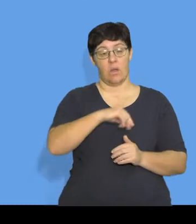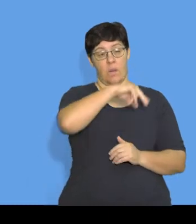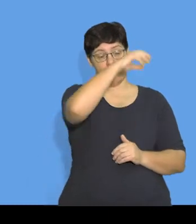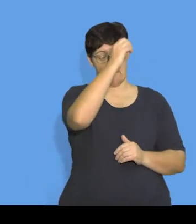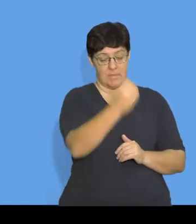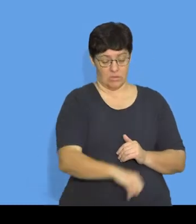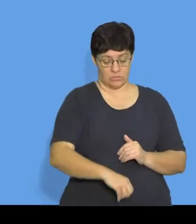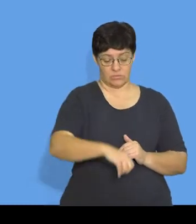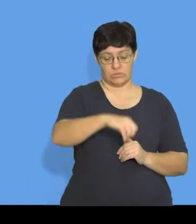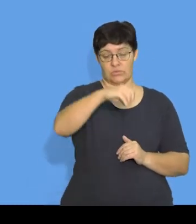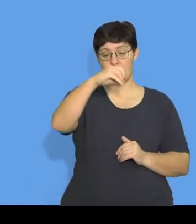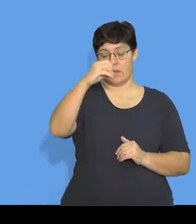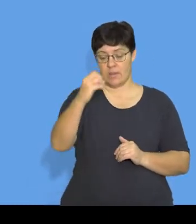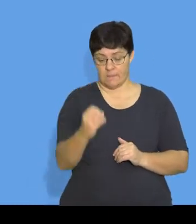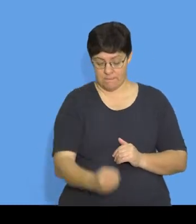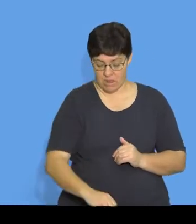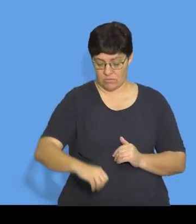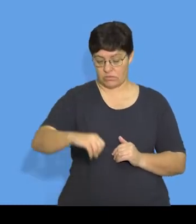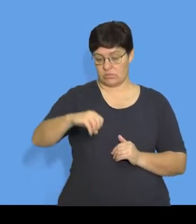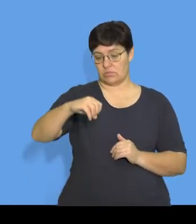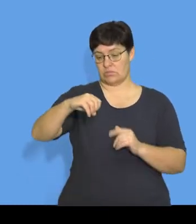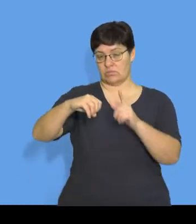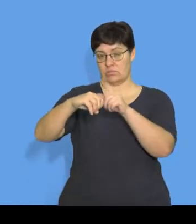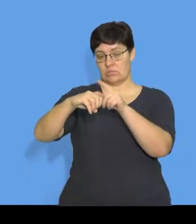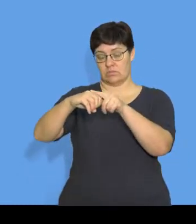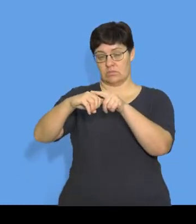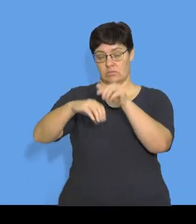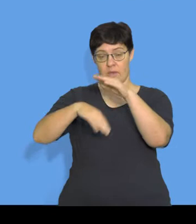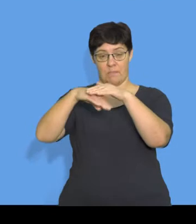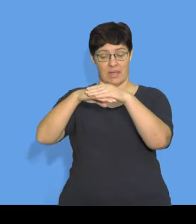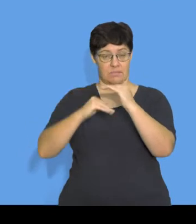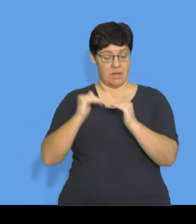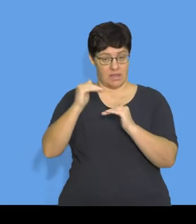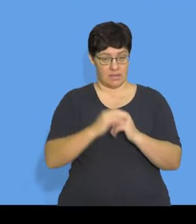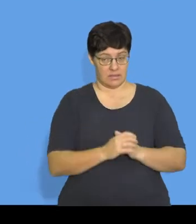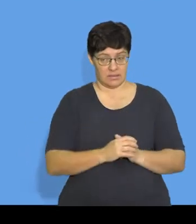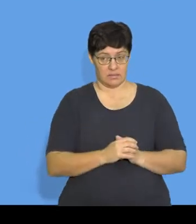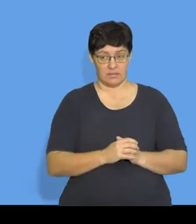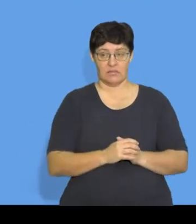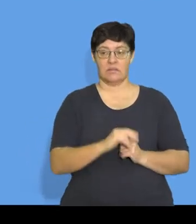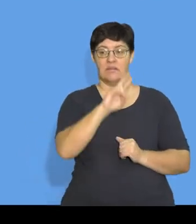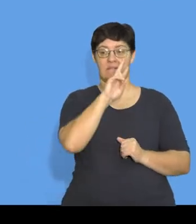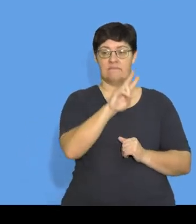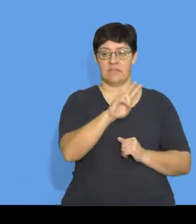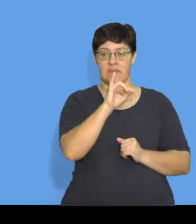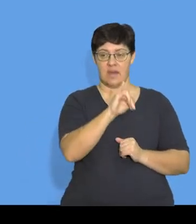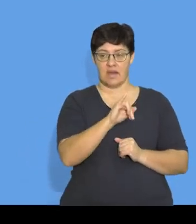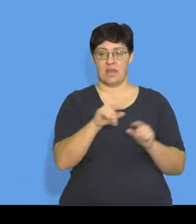We go back to what I gave you. For the initial velocity of the second bounce was